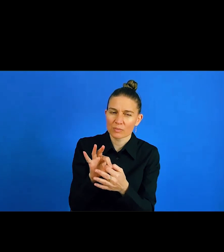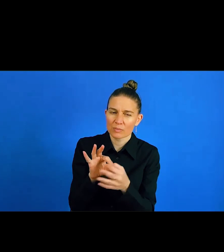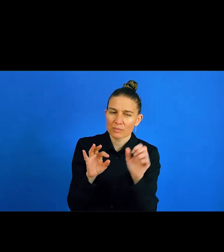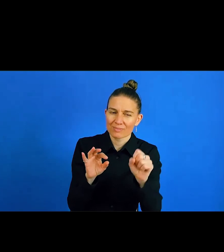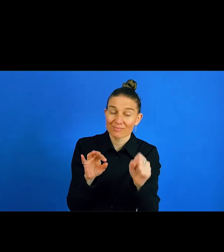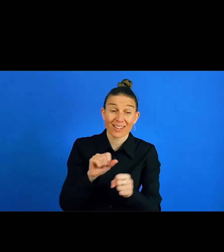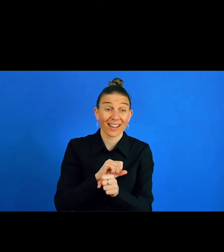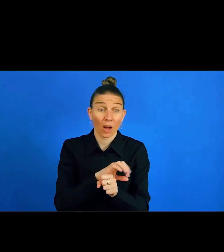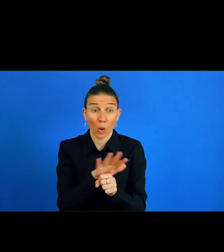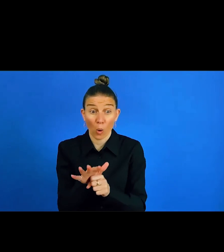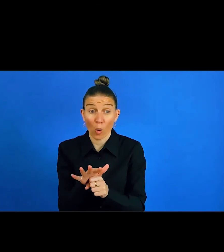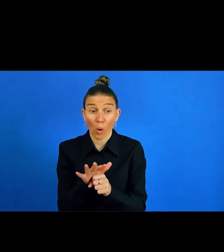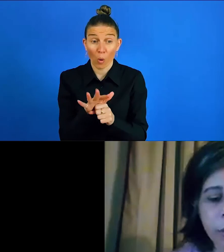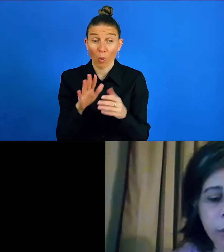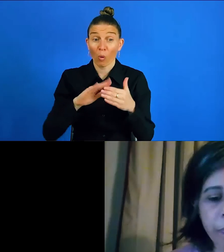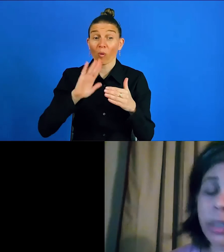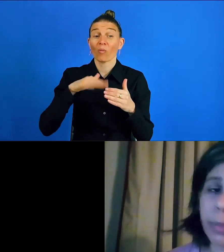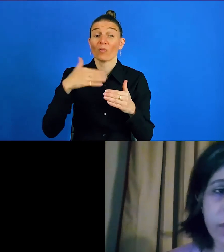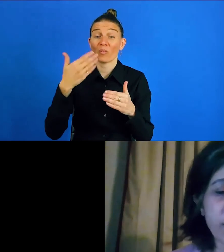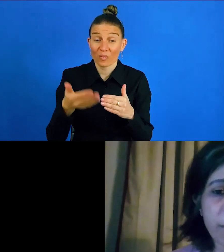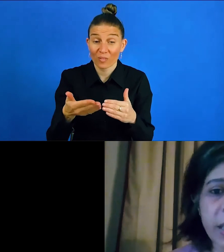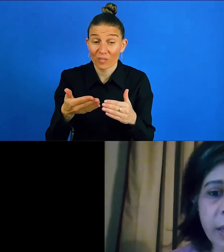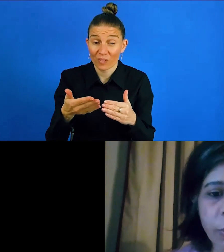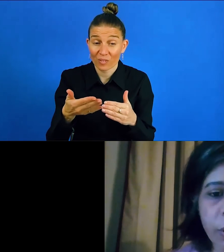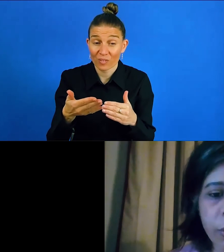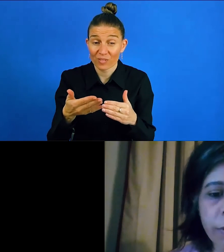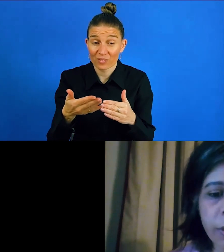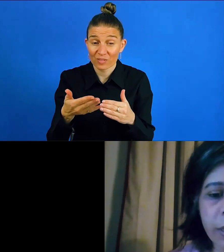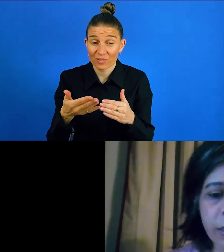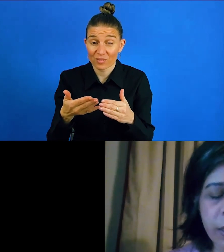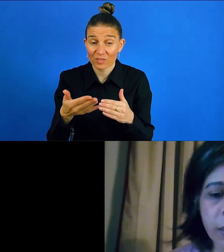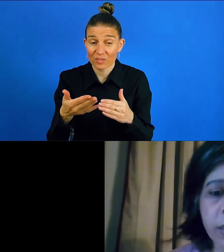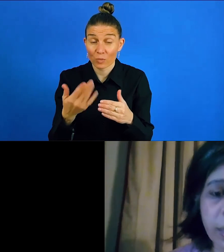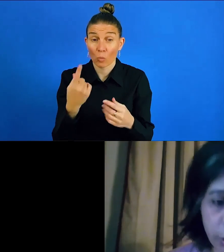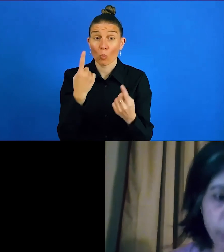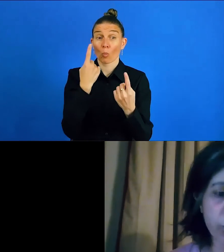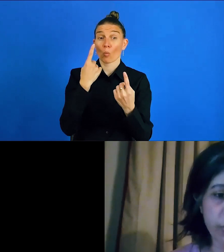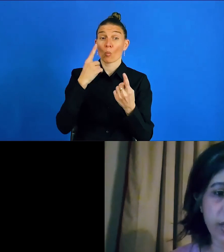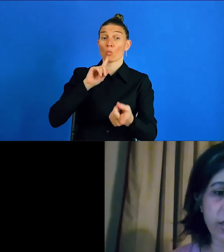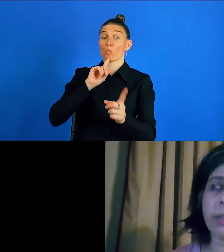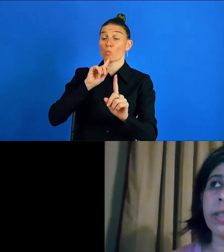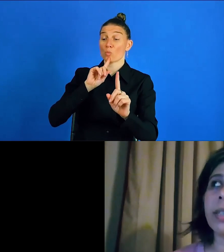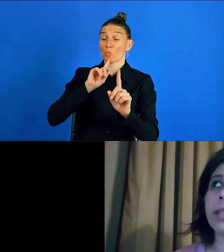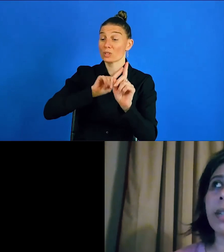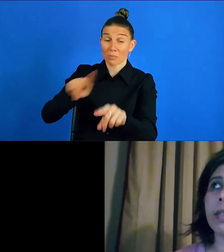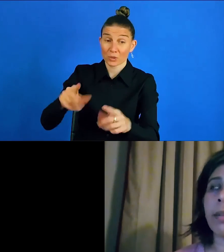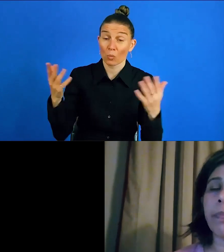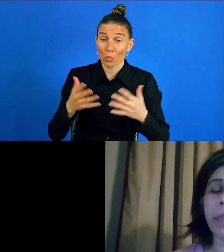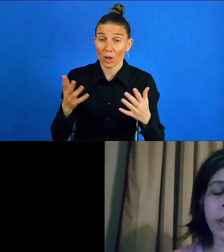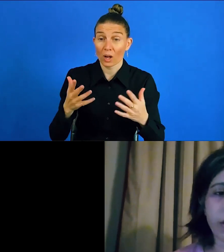COVID, one of the responses that have been taken world over is through social protection,